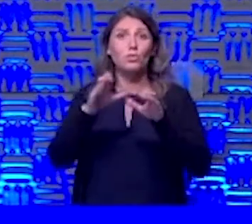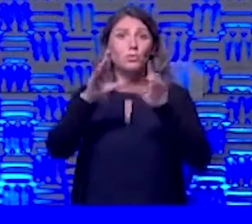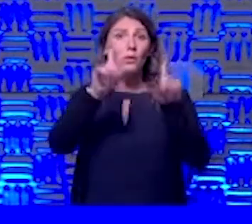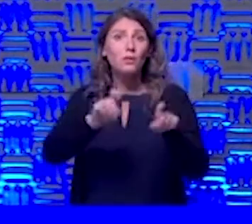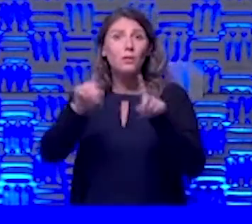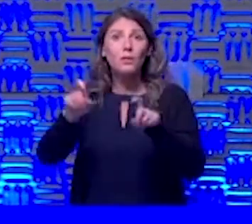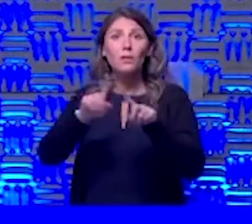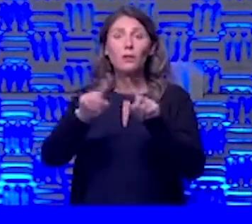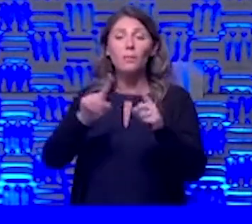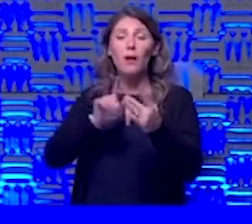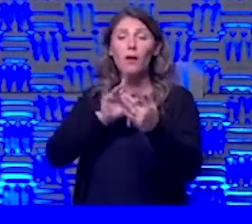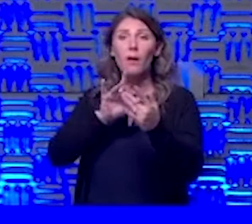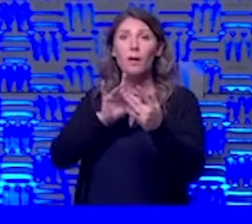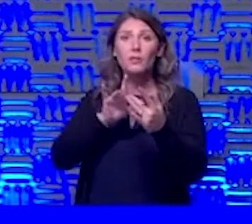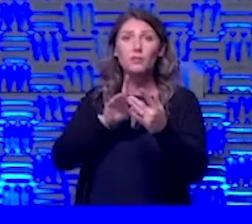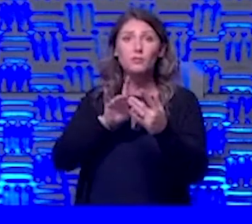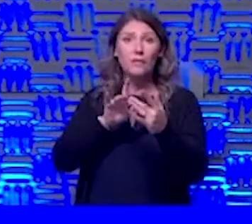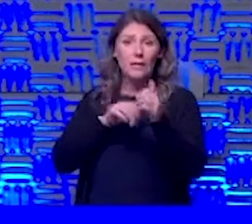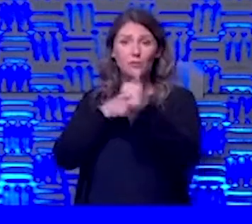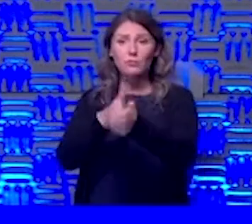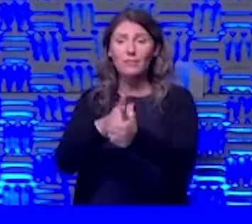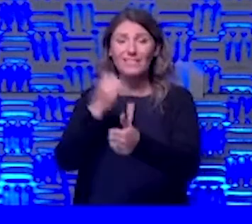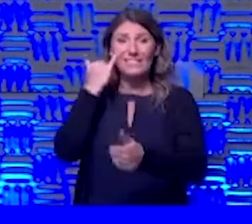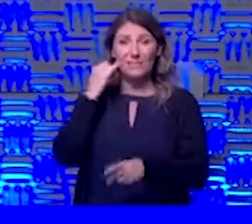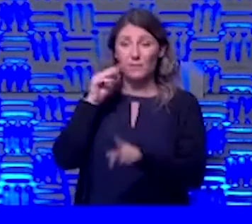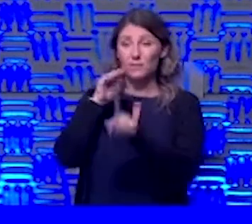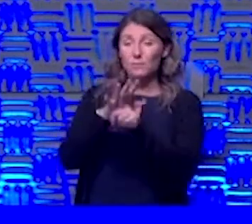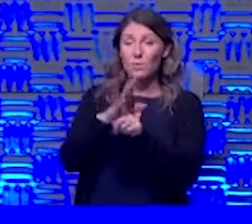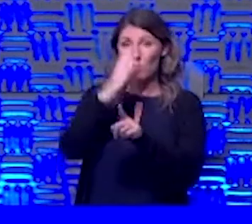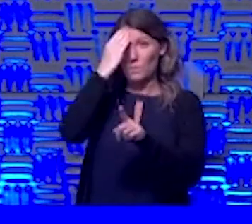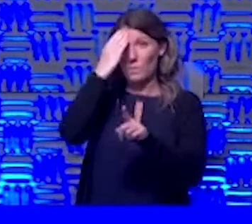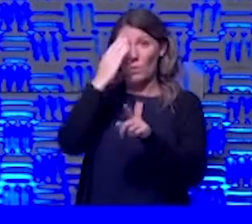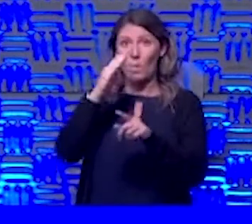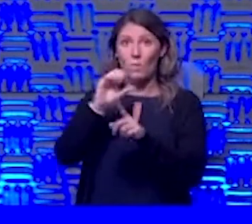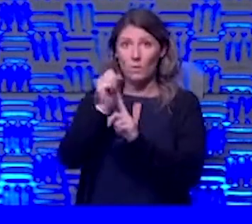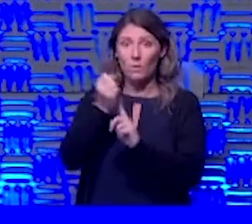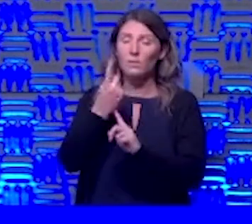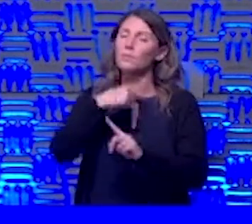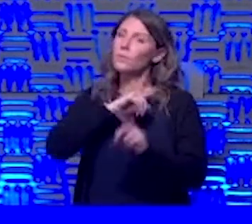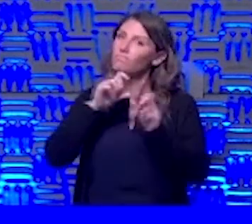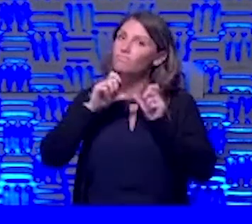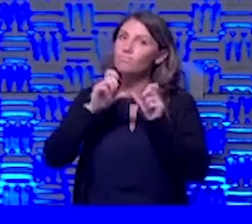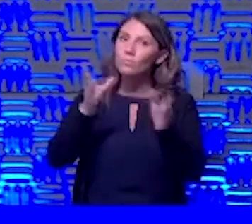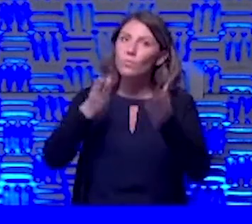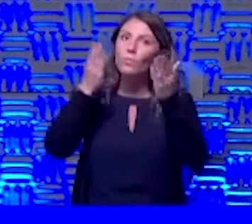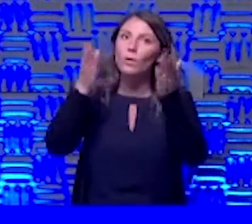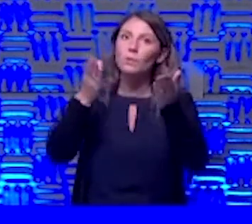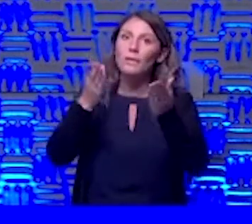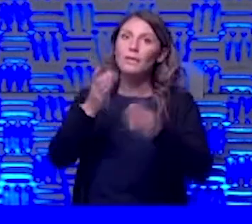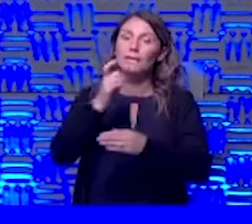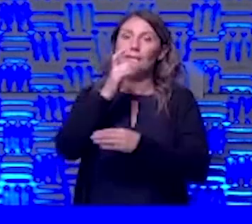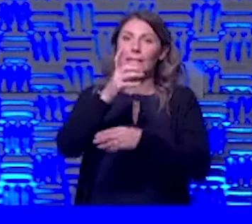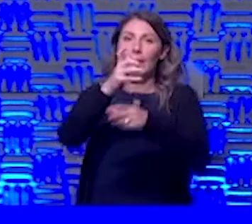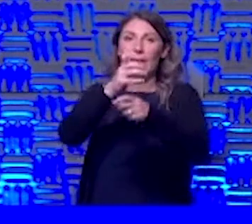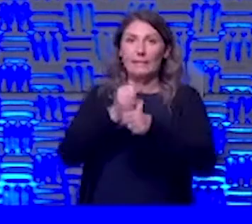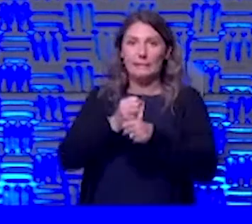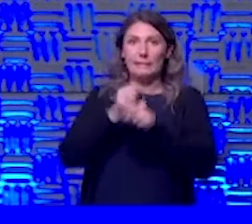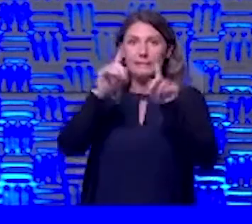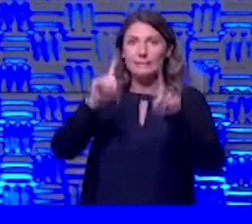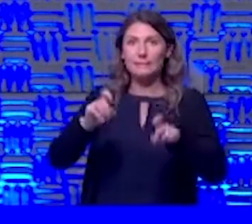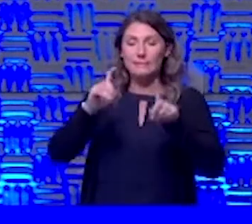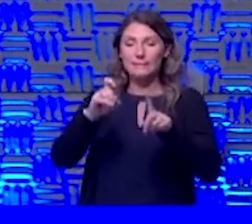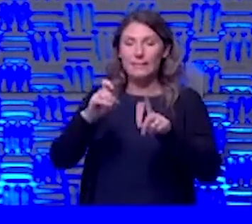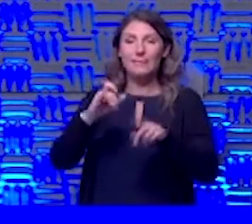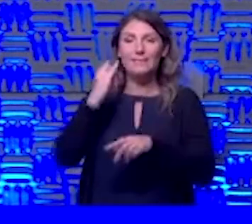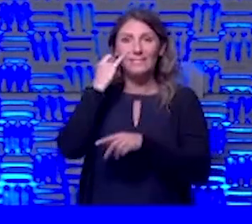contact tracing goes, if you are exposed to a known case, we continue to recommend not getting a test unless you are symptomatic. And